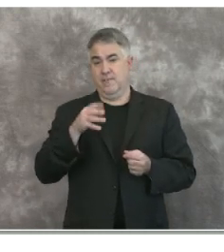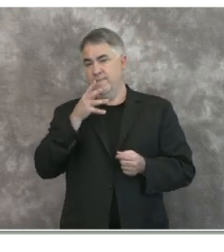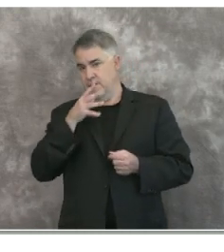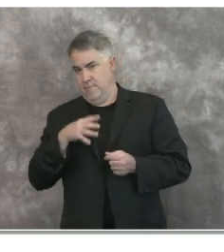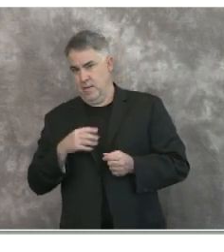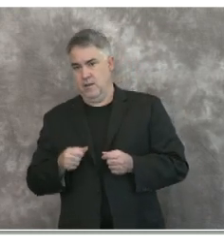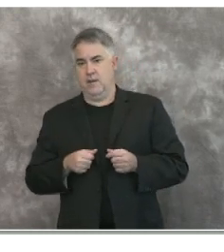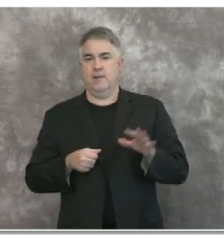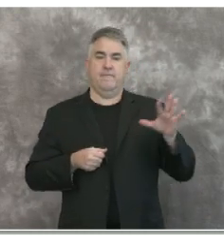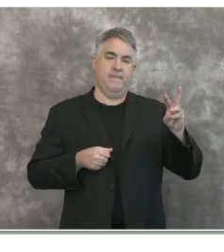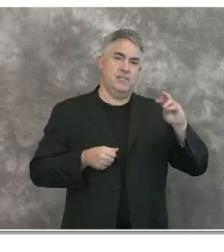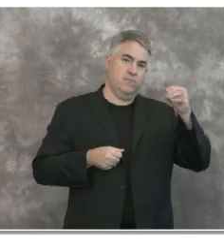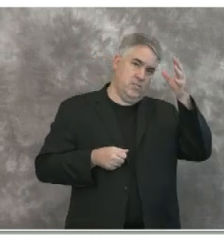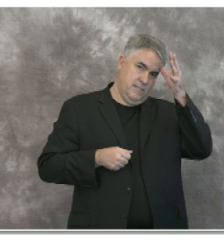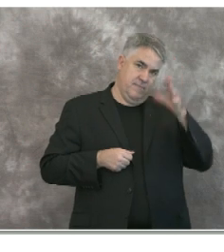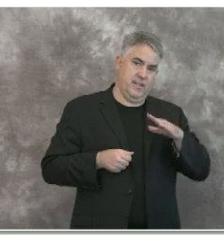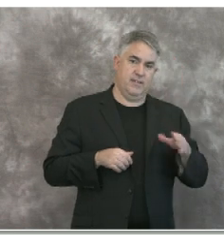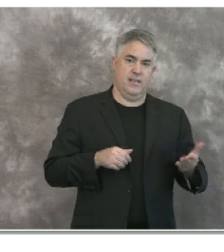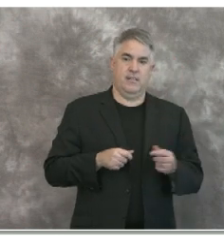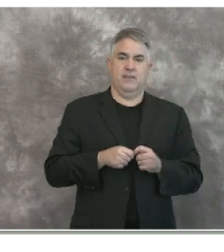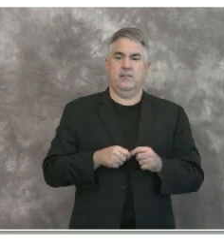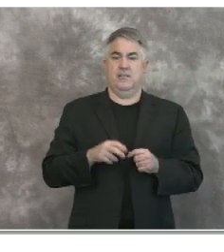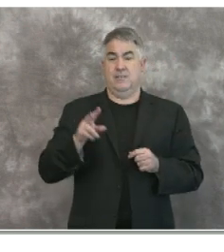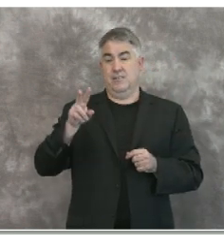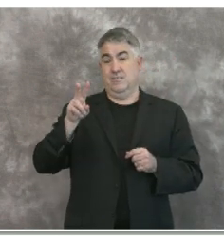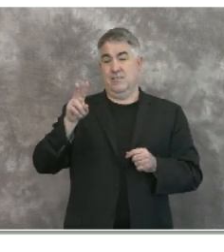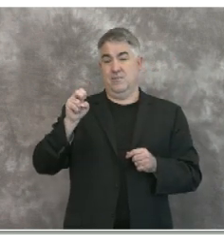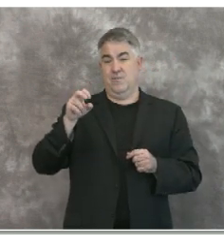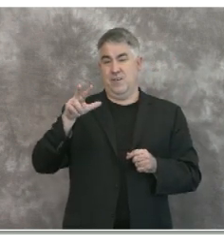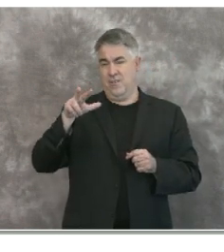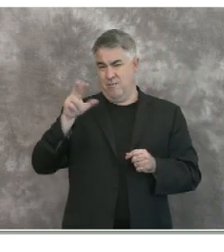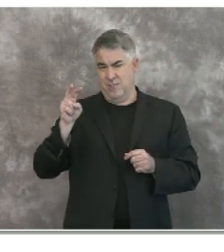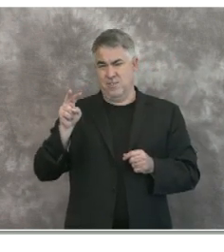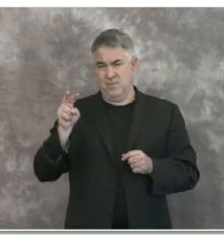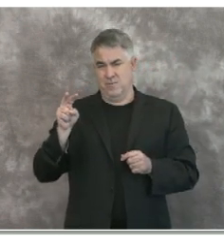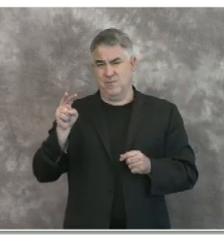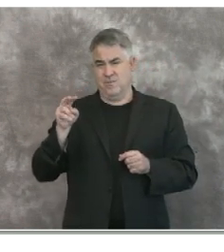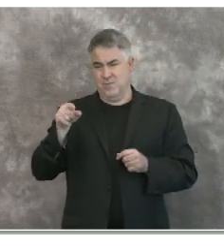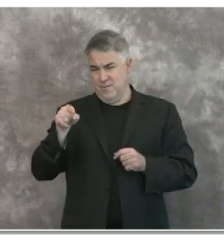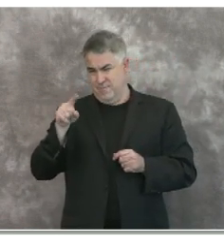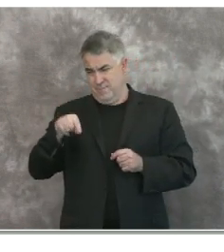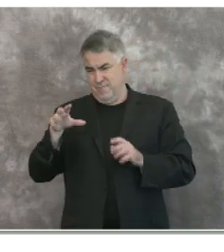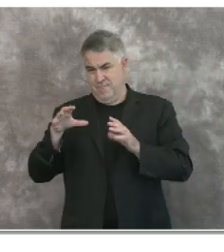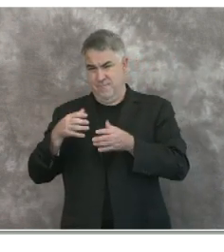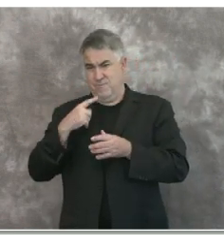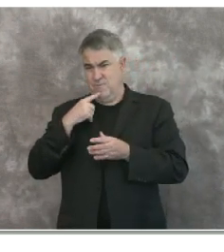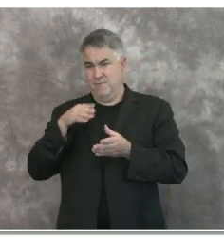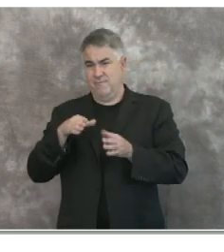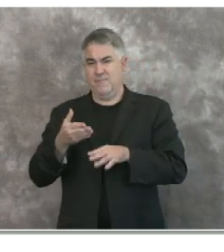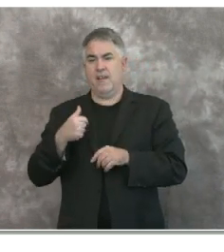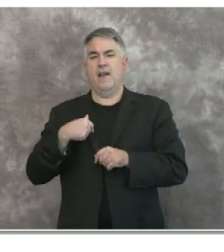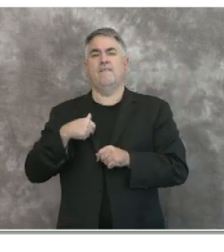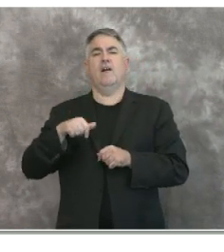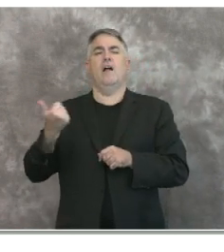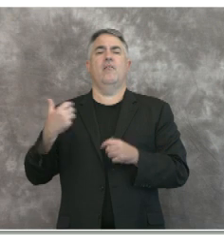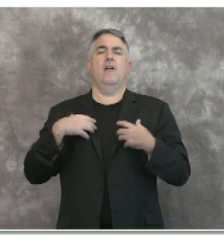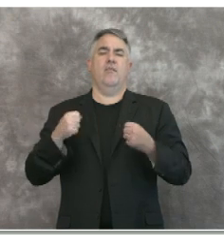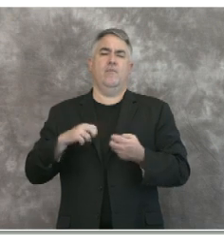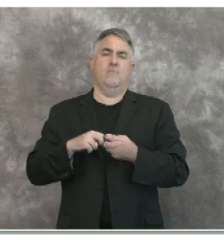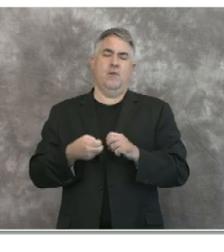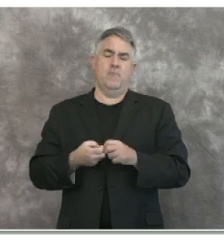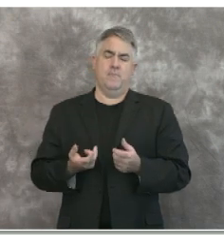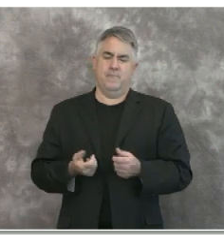56% are male, and 232 of the total had underlying medical conditions, which